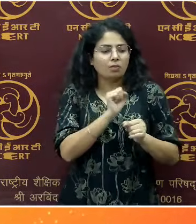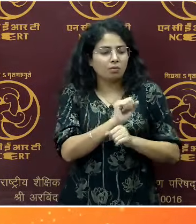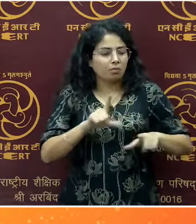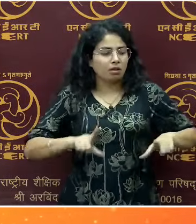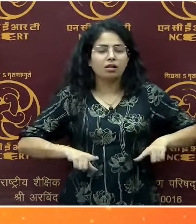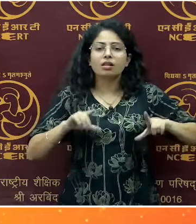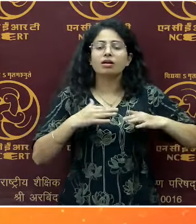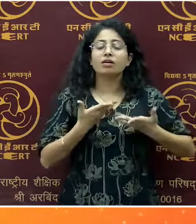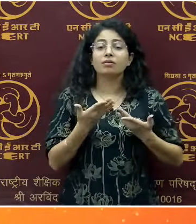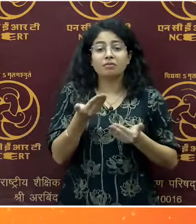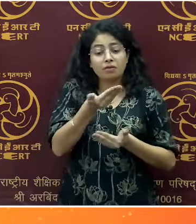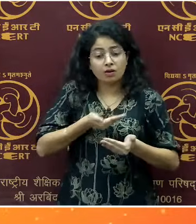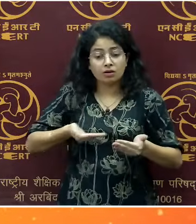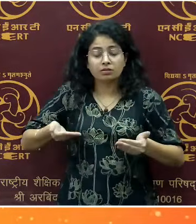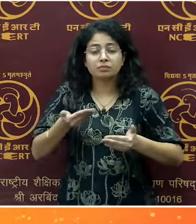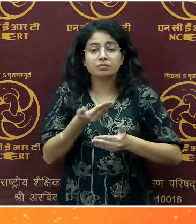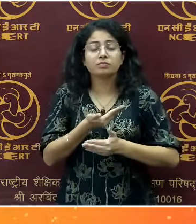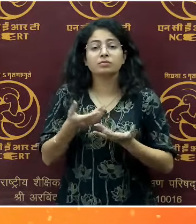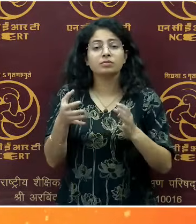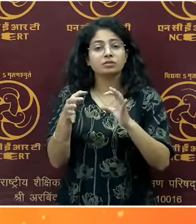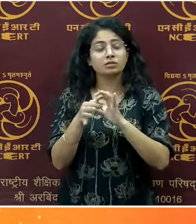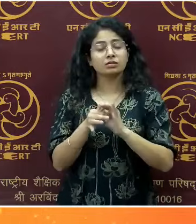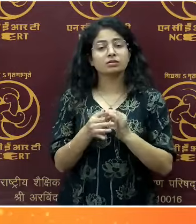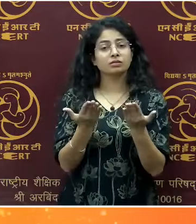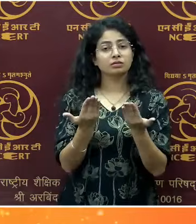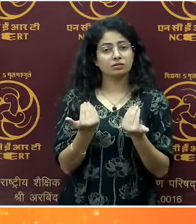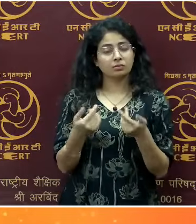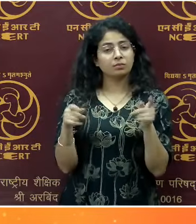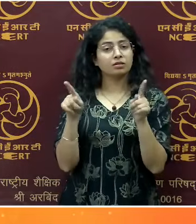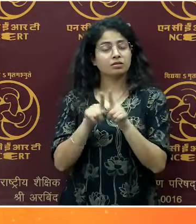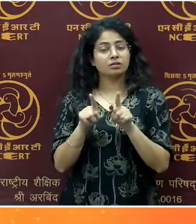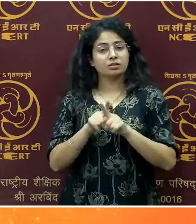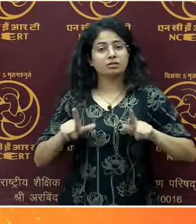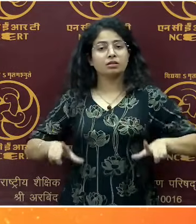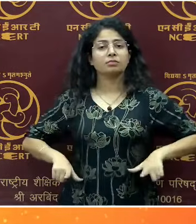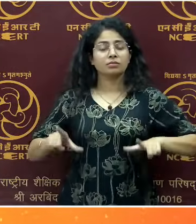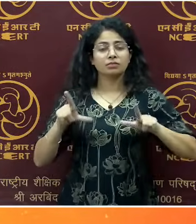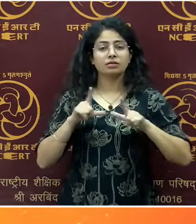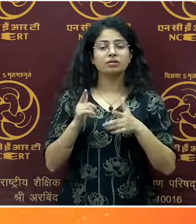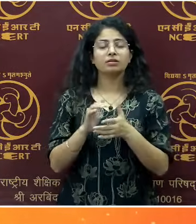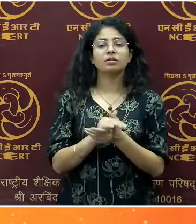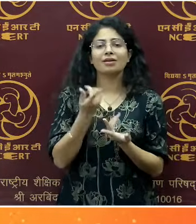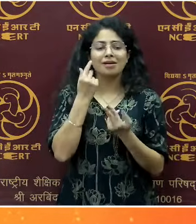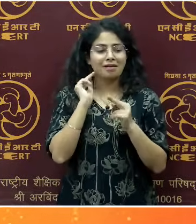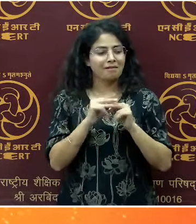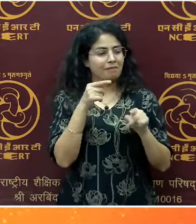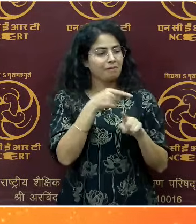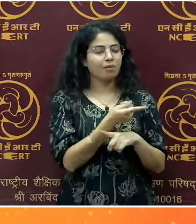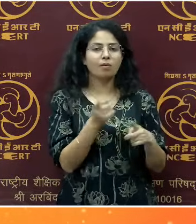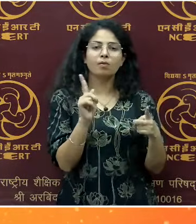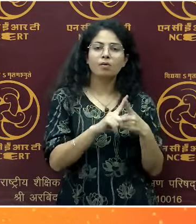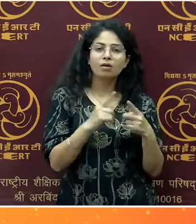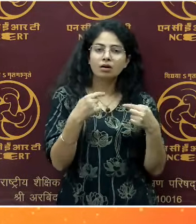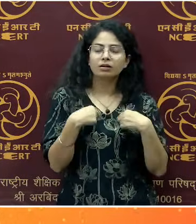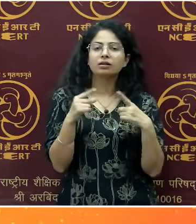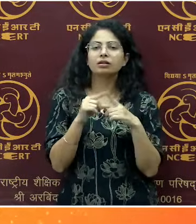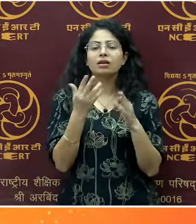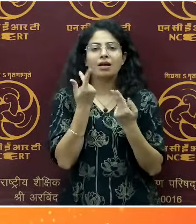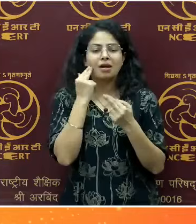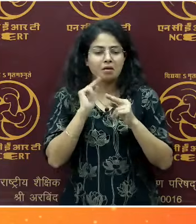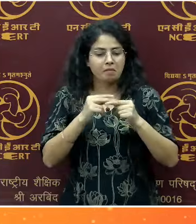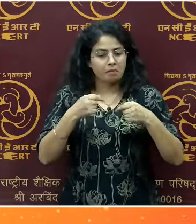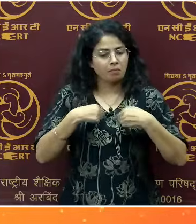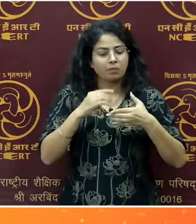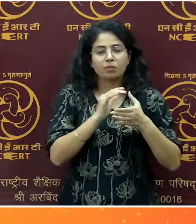see, you can relate that similar attitude is yours as well in this situation when our friend is not well,